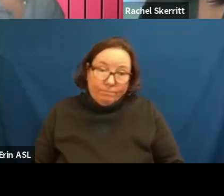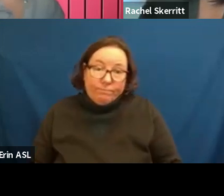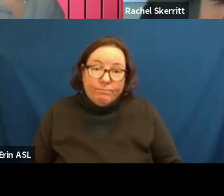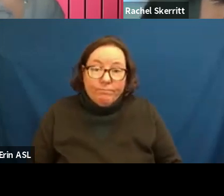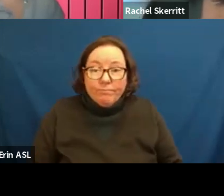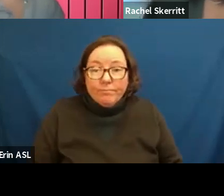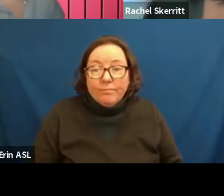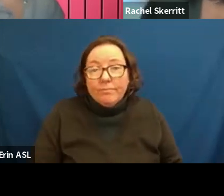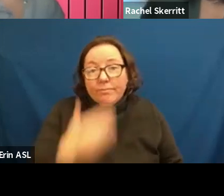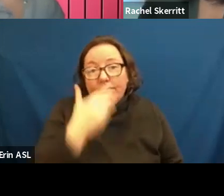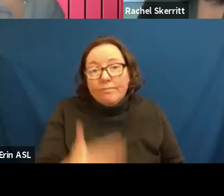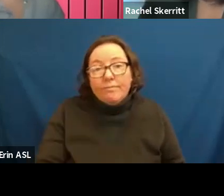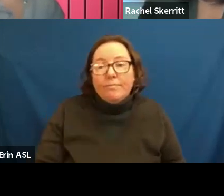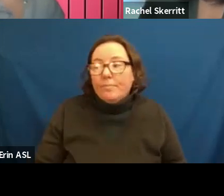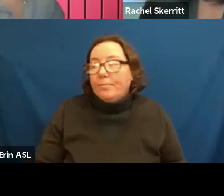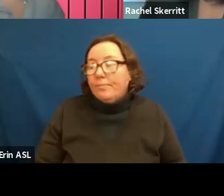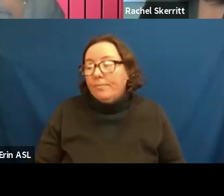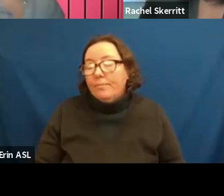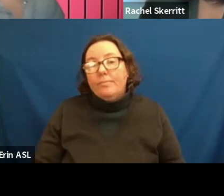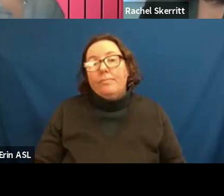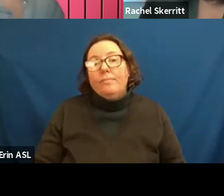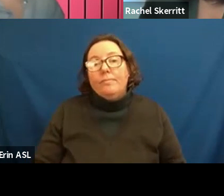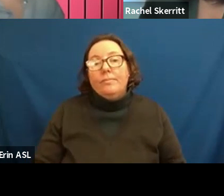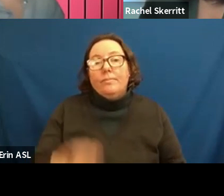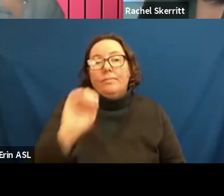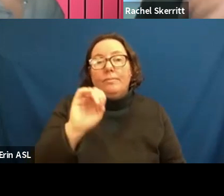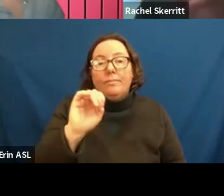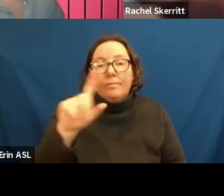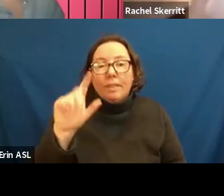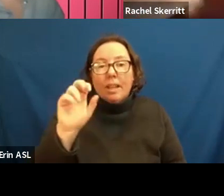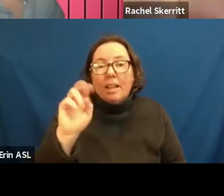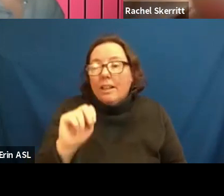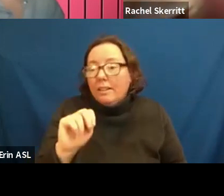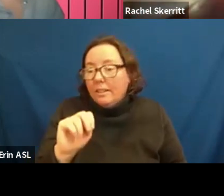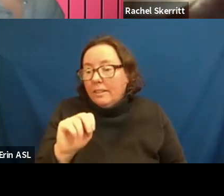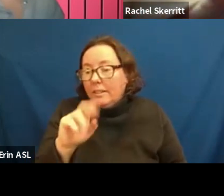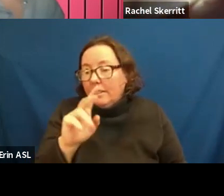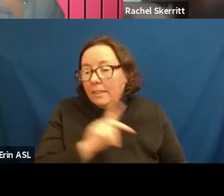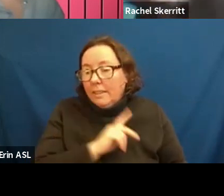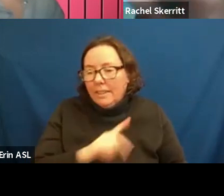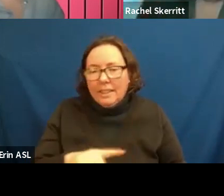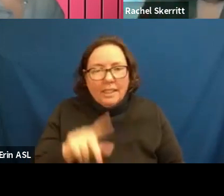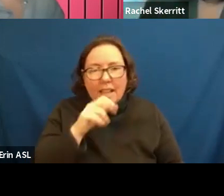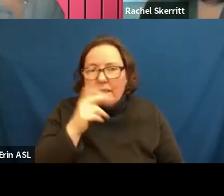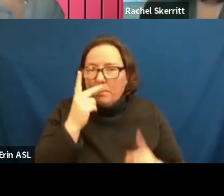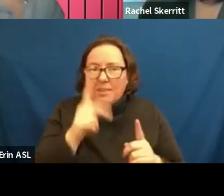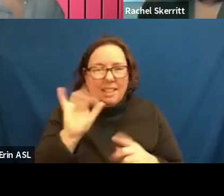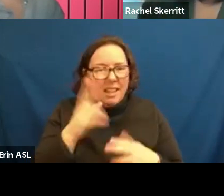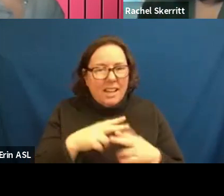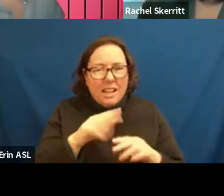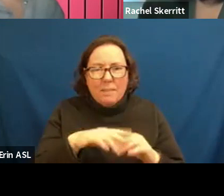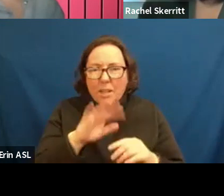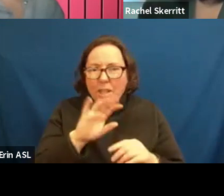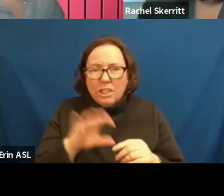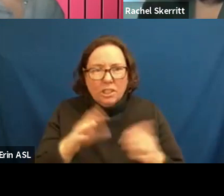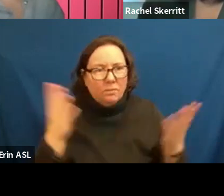Thank you very much. Next speaker is Ellen King. I do not see anyone with that name.